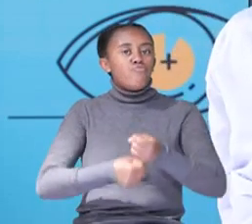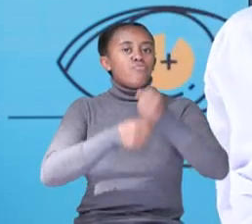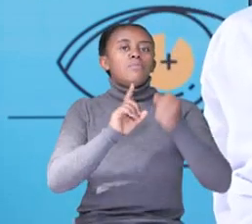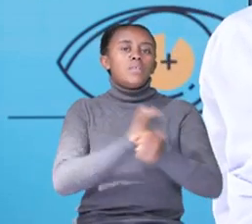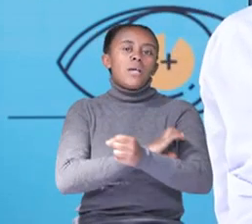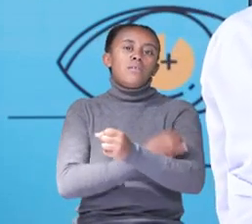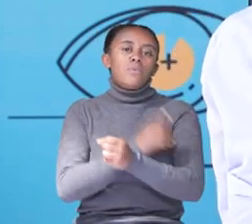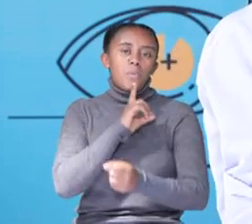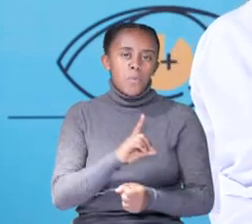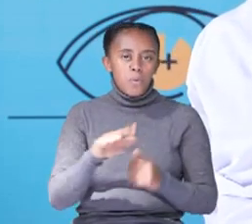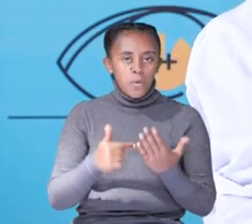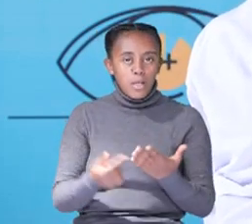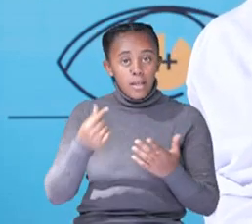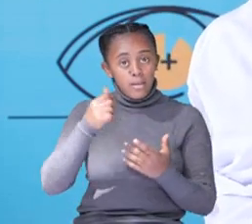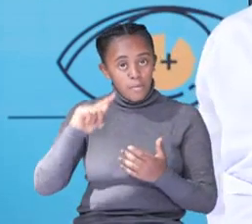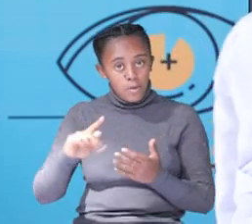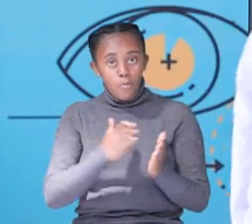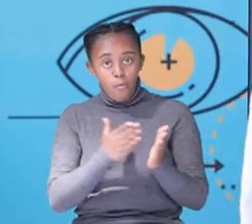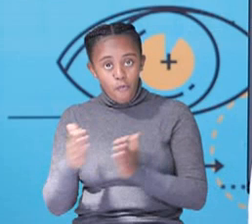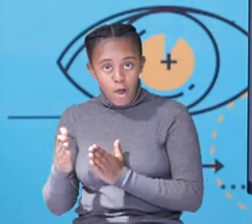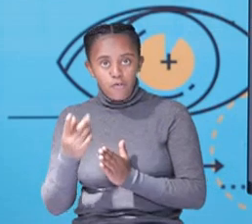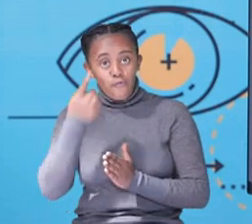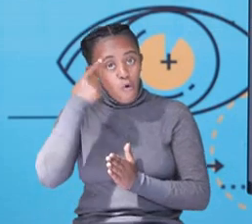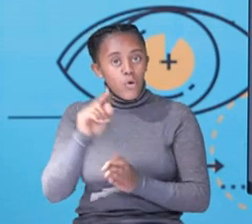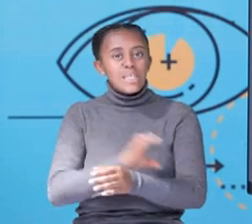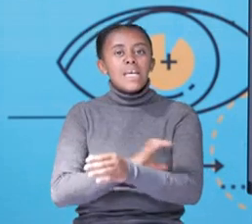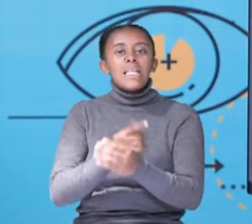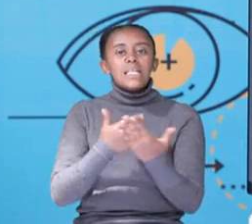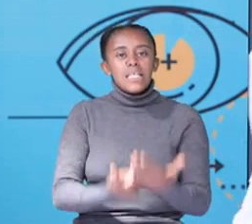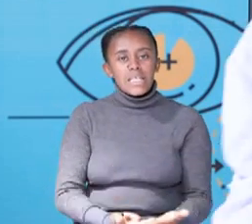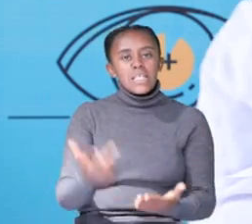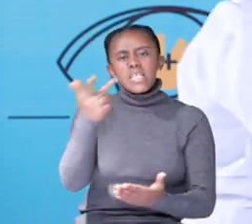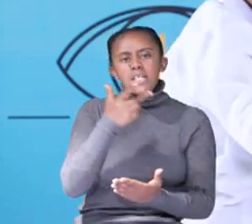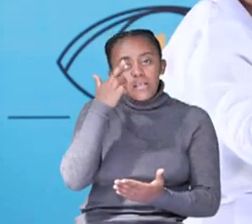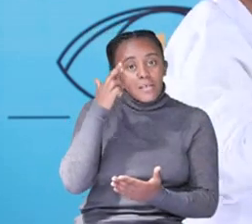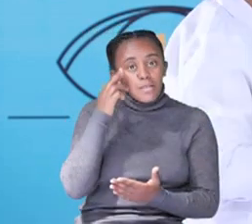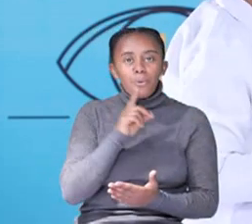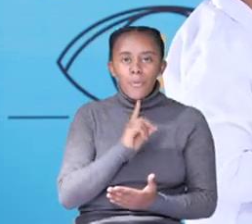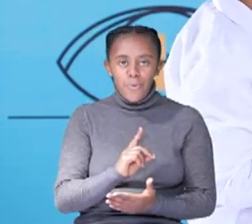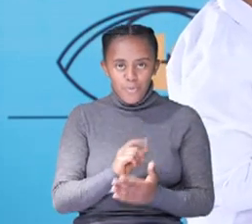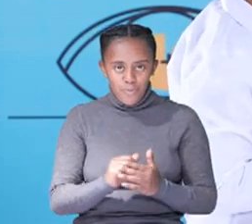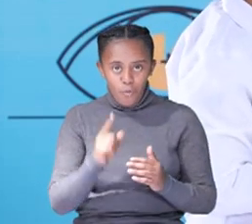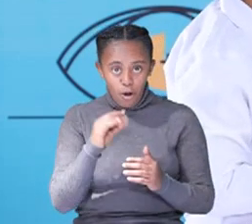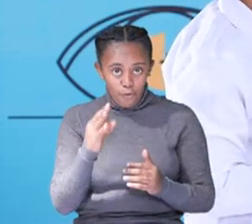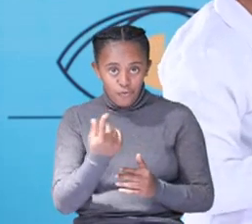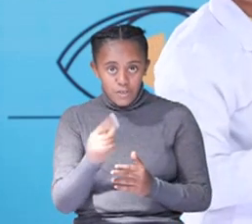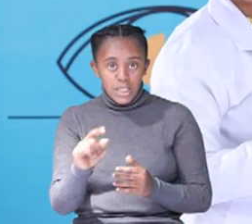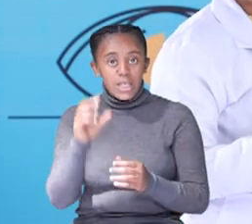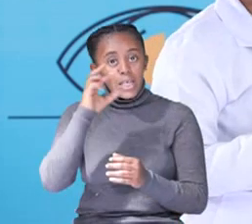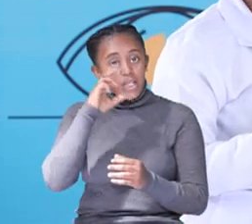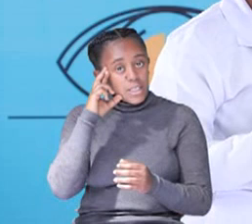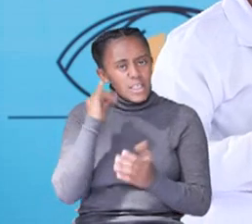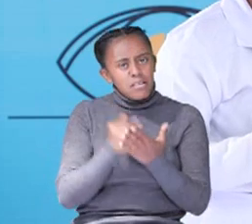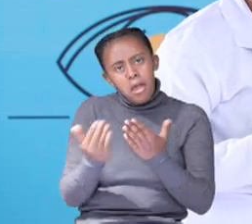And when ATP provide energy for cells, this is because of 3 reasons, as we said. One of the reason,